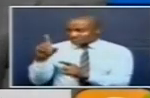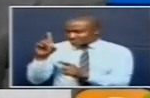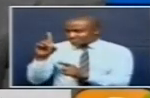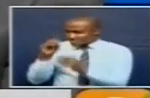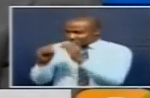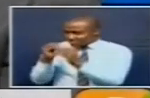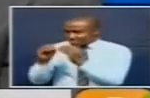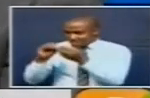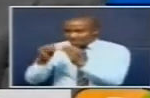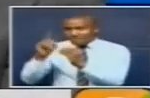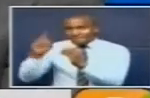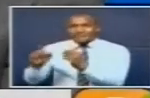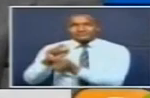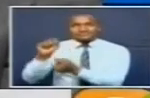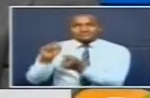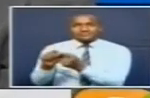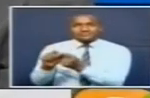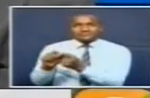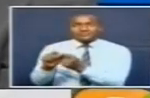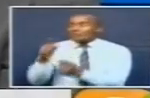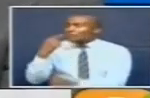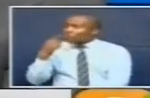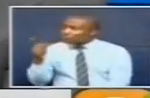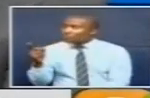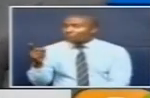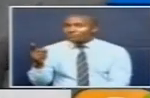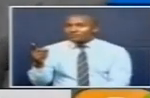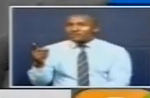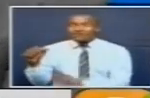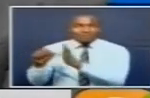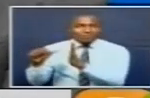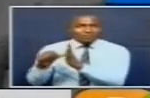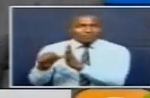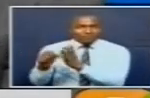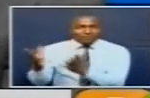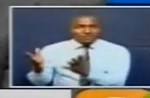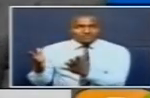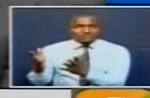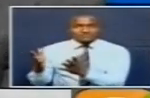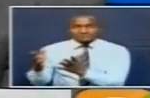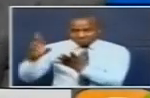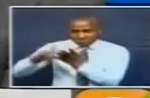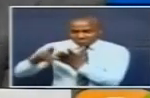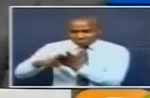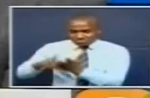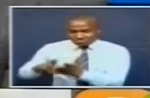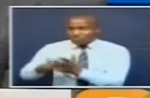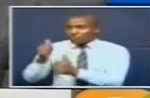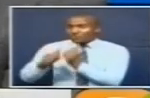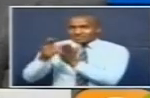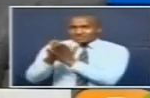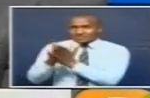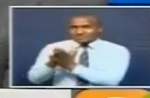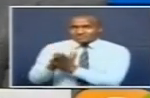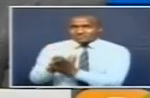voters, you must be exact. This 1 million, who are there? And the problem we've heard is that the civil registry that keeps the record